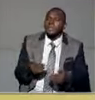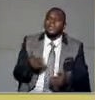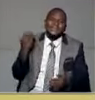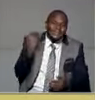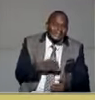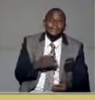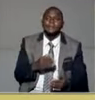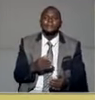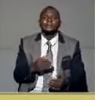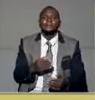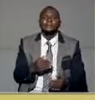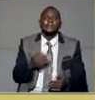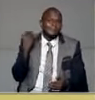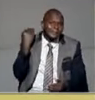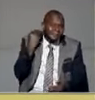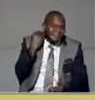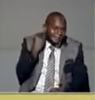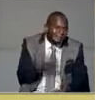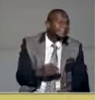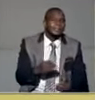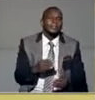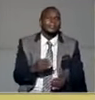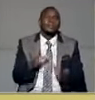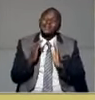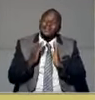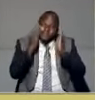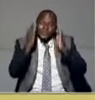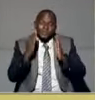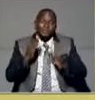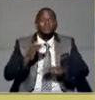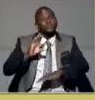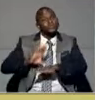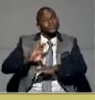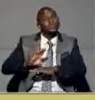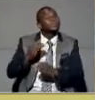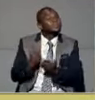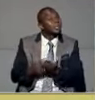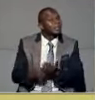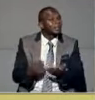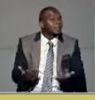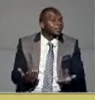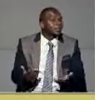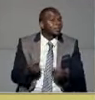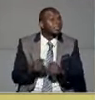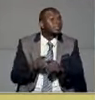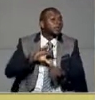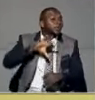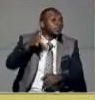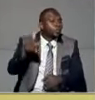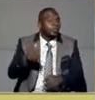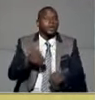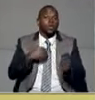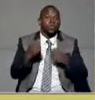or murdering an archbishop, and not just an archbishop of just Uganda, but the entire region, you know,